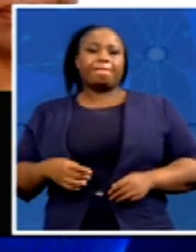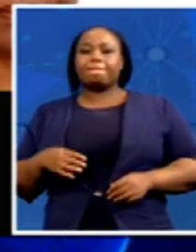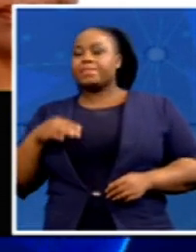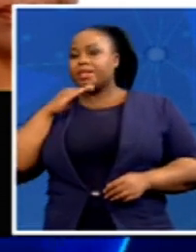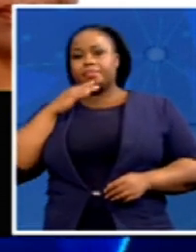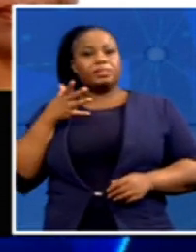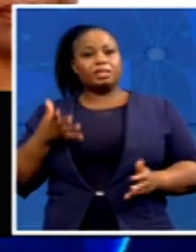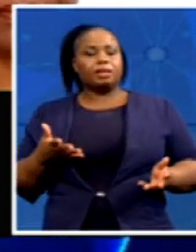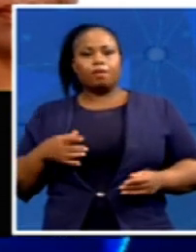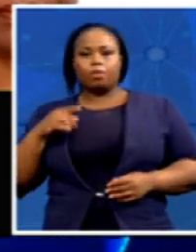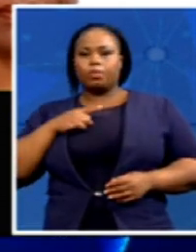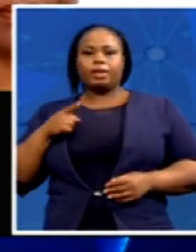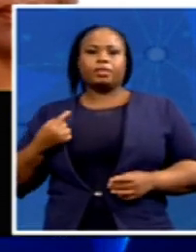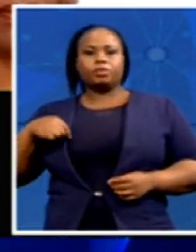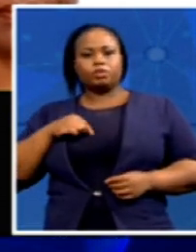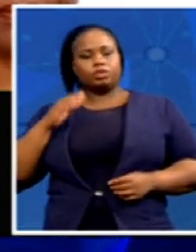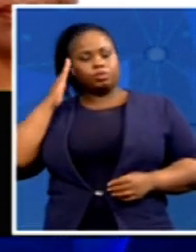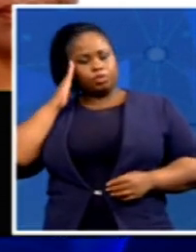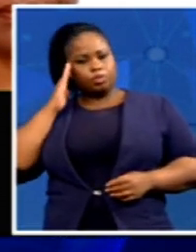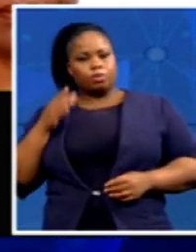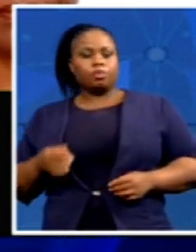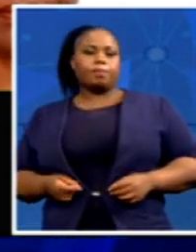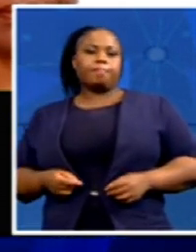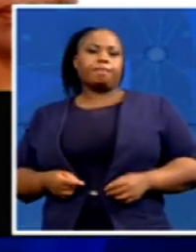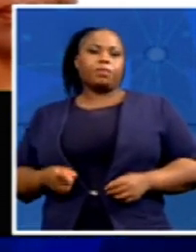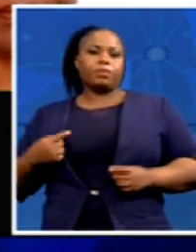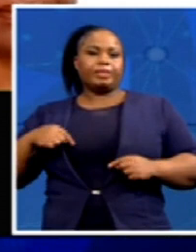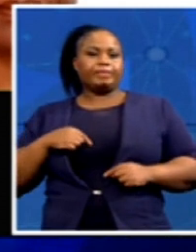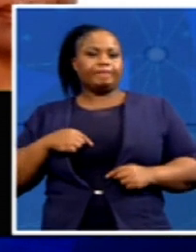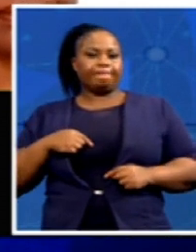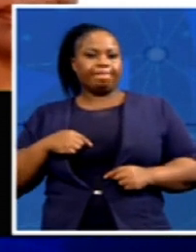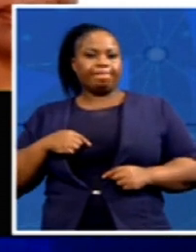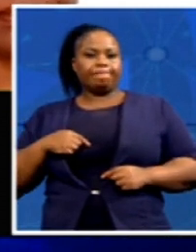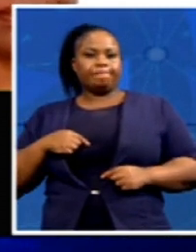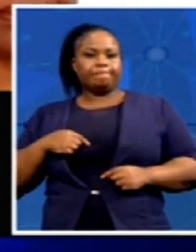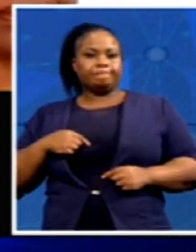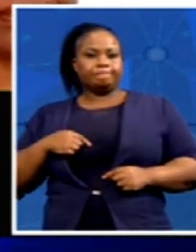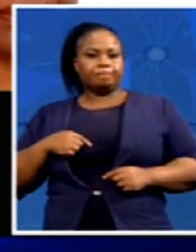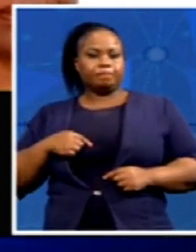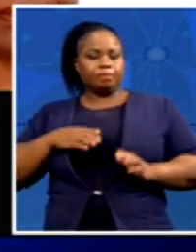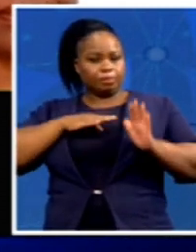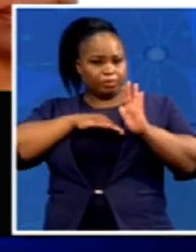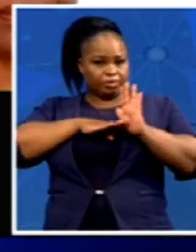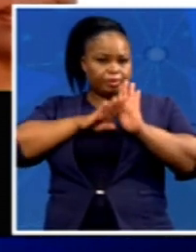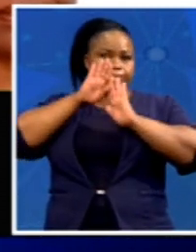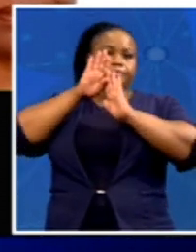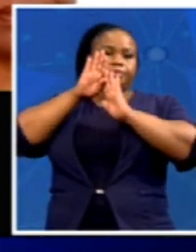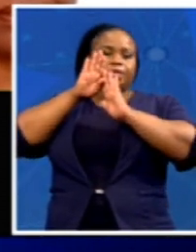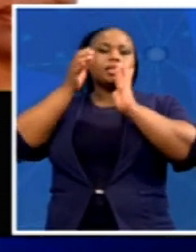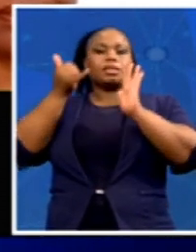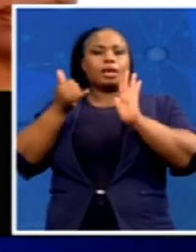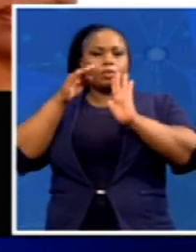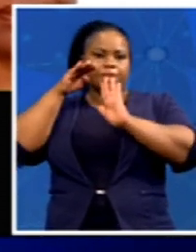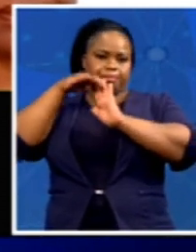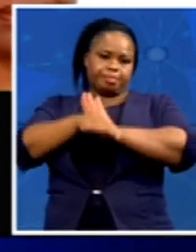of the pandemic, which means that we've gone through the peak and then we are at the base, that the pandemic is over. The